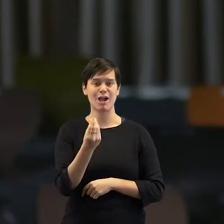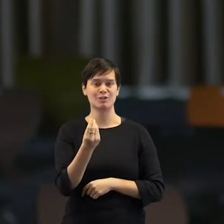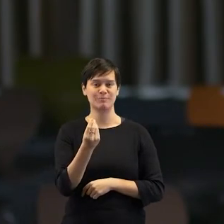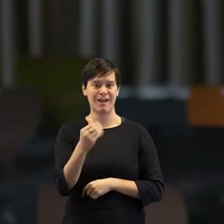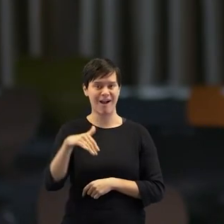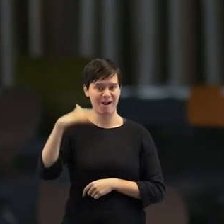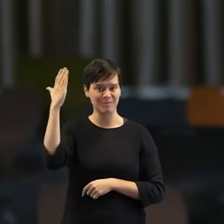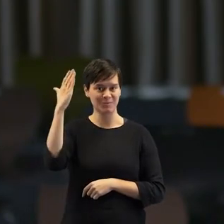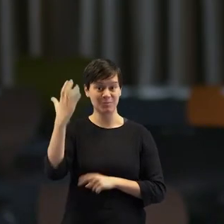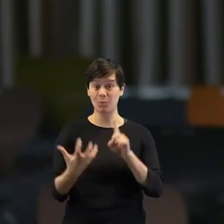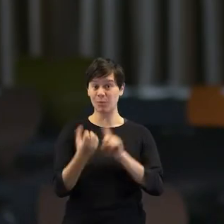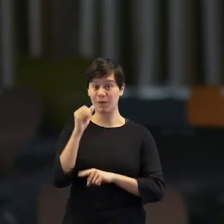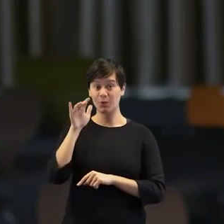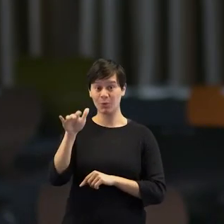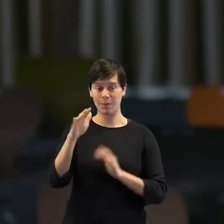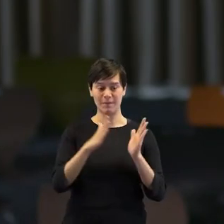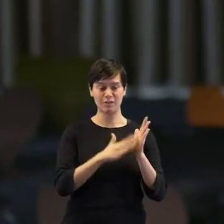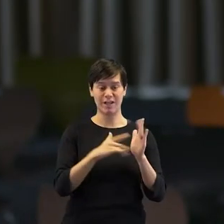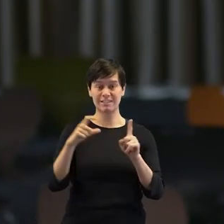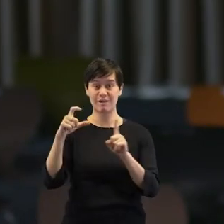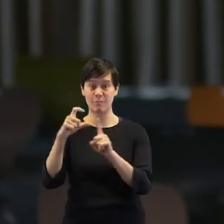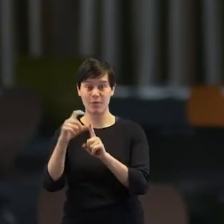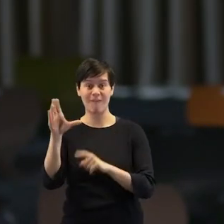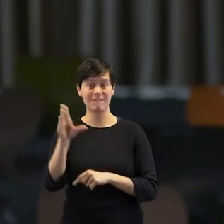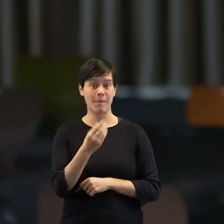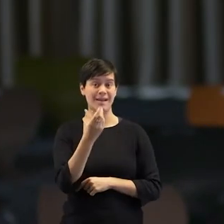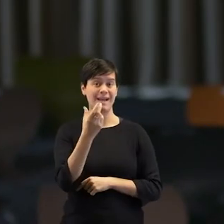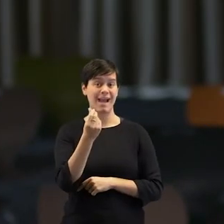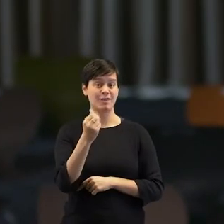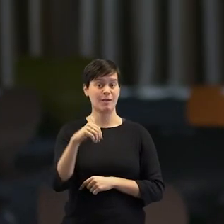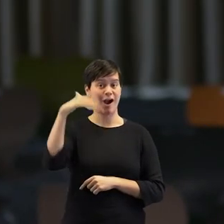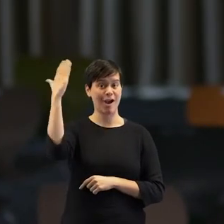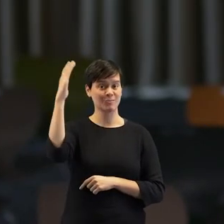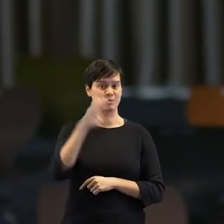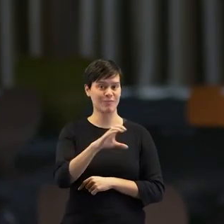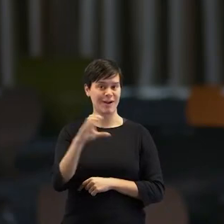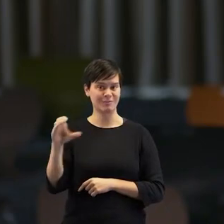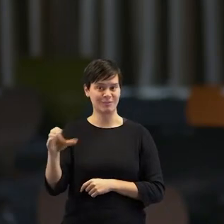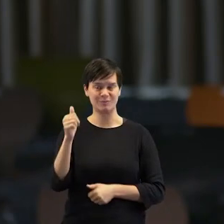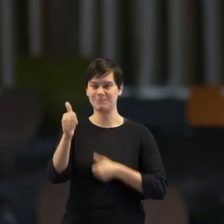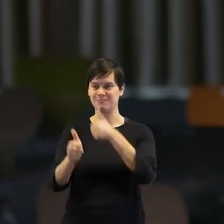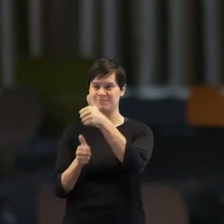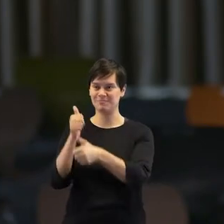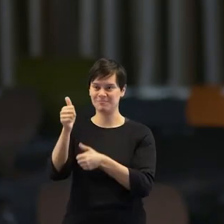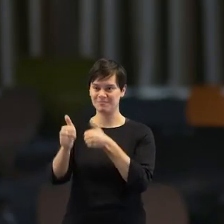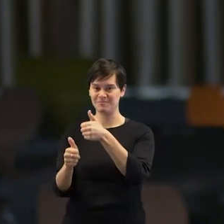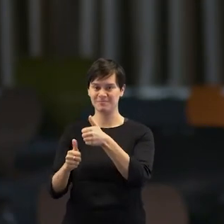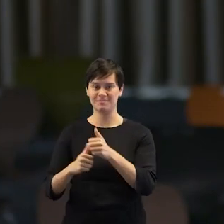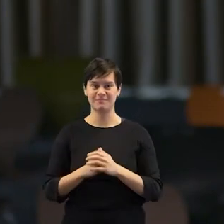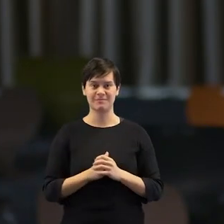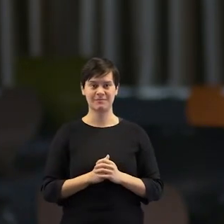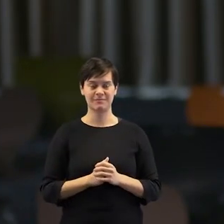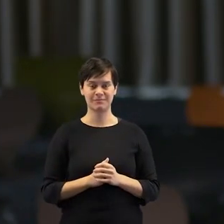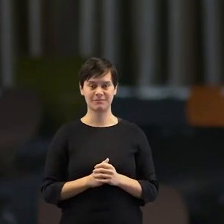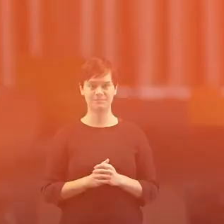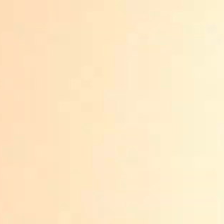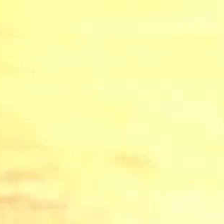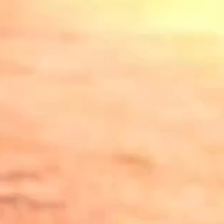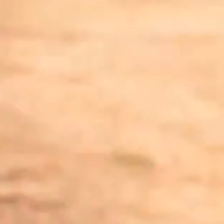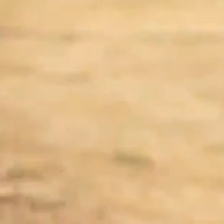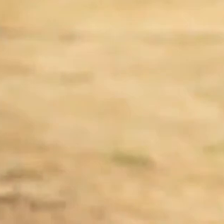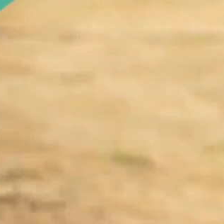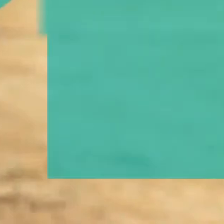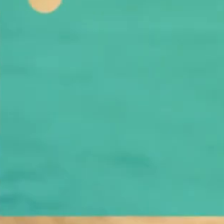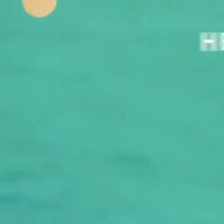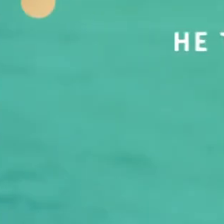School. And the winner is Michelle Dalrymple from Kashmir High School in Christchurch. Congratulations, Michelle.